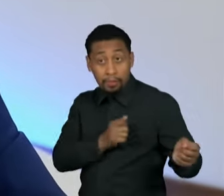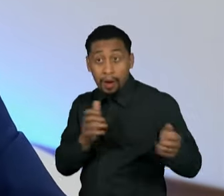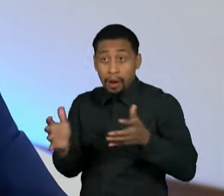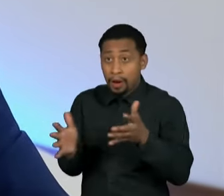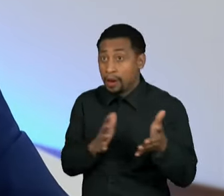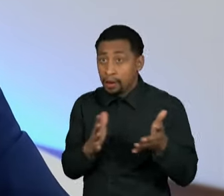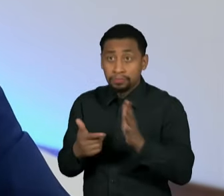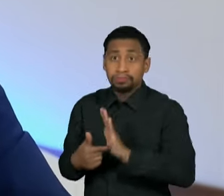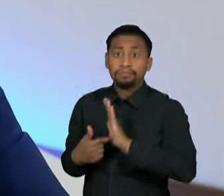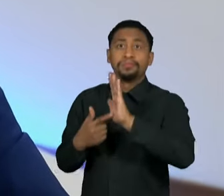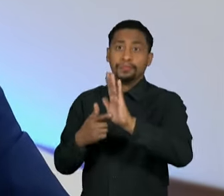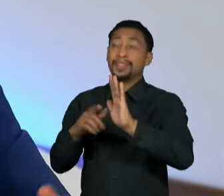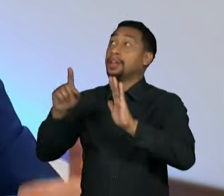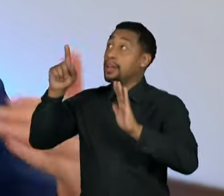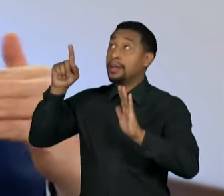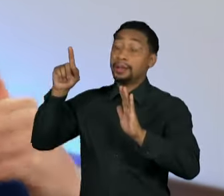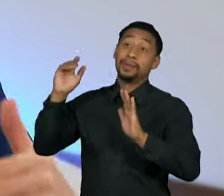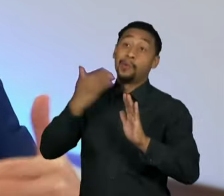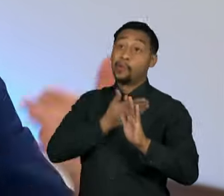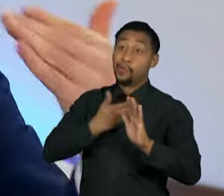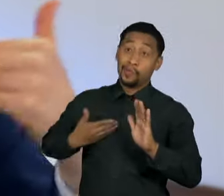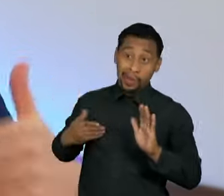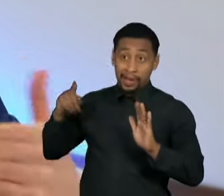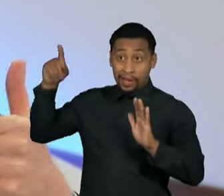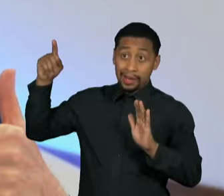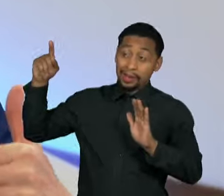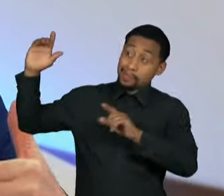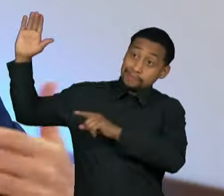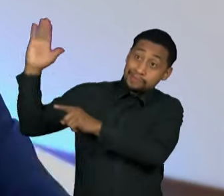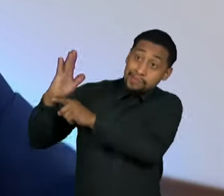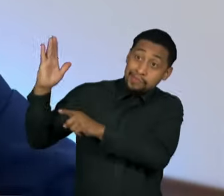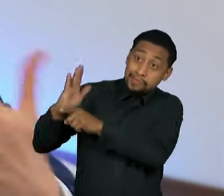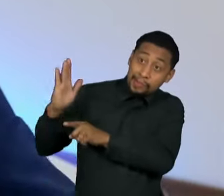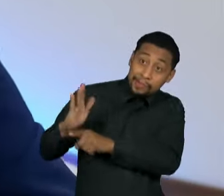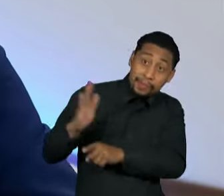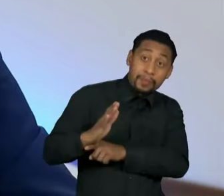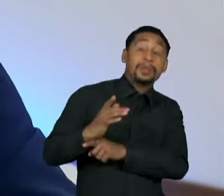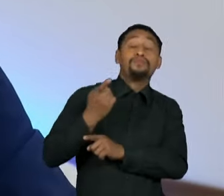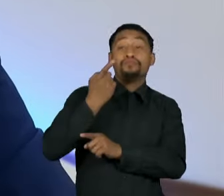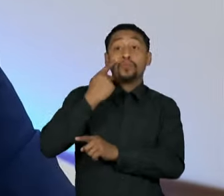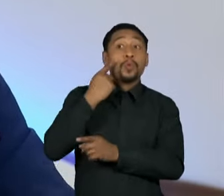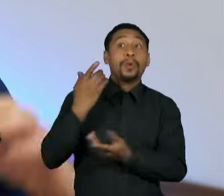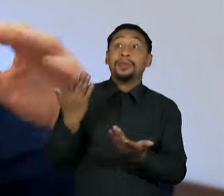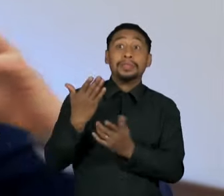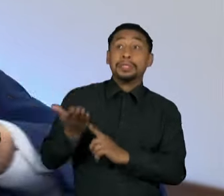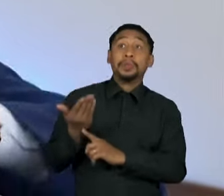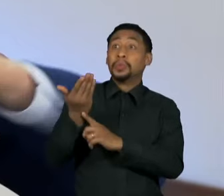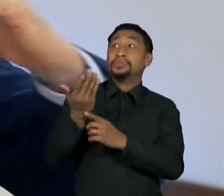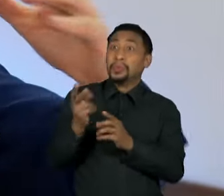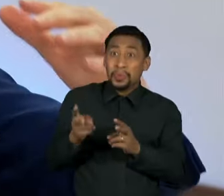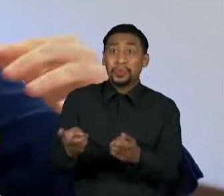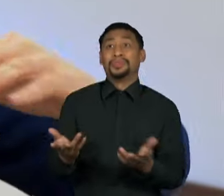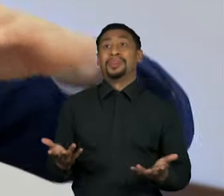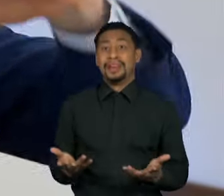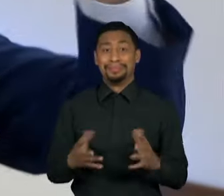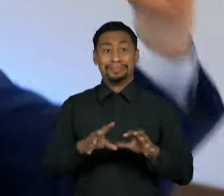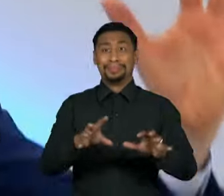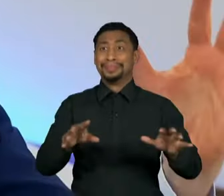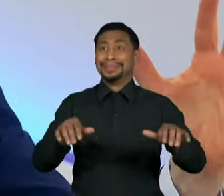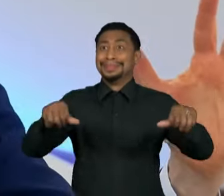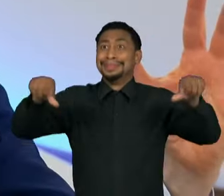top-down solutions will be a return to the technocratic approach that generated the backlash. So we need to combine